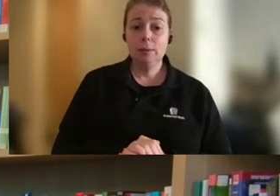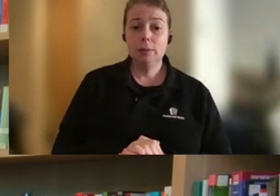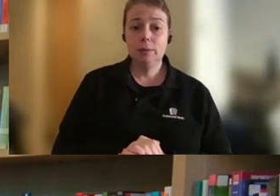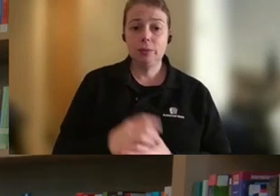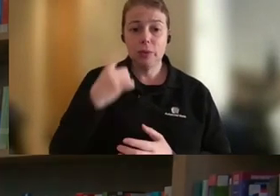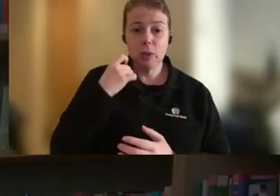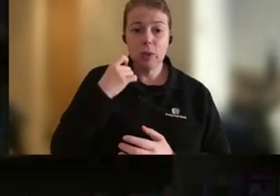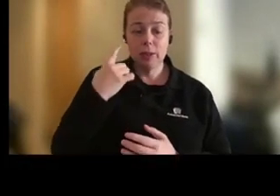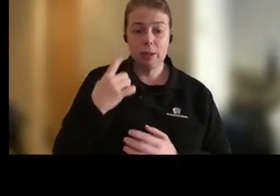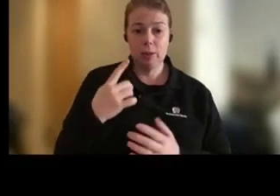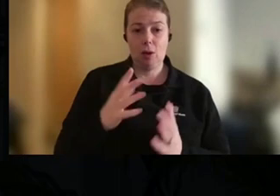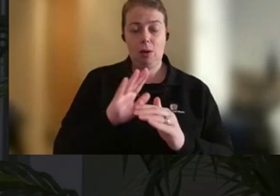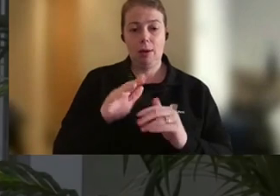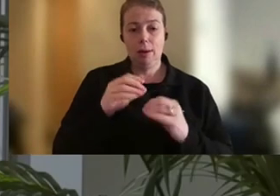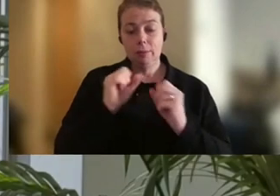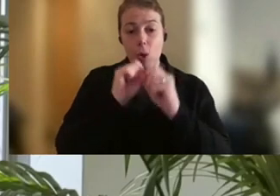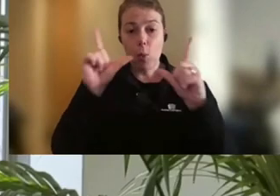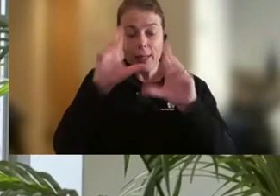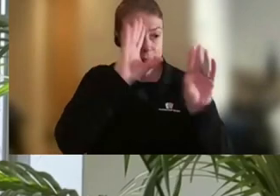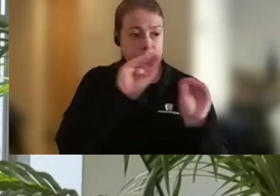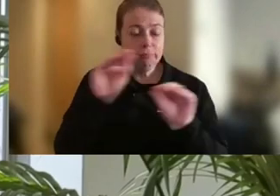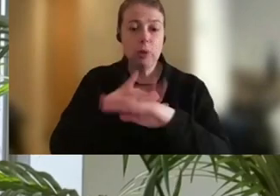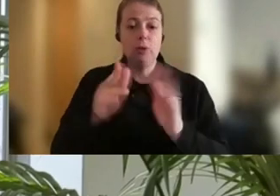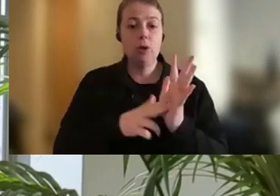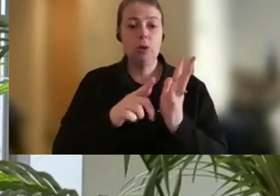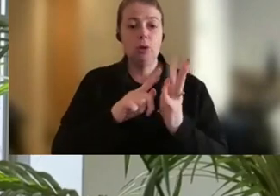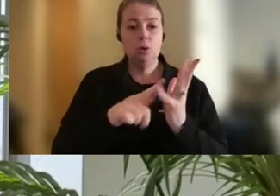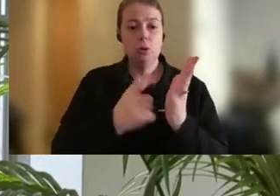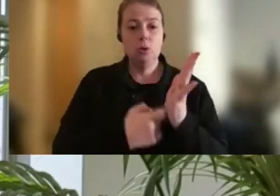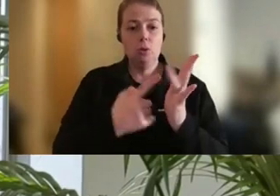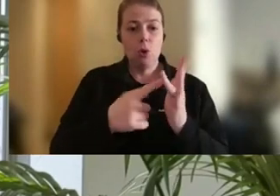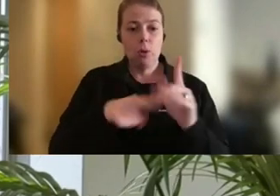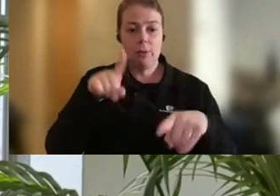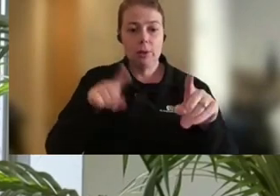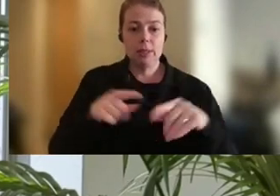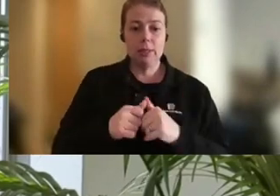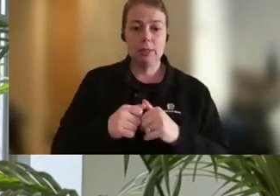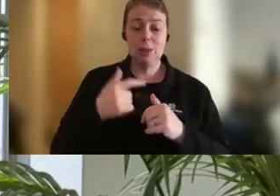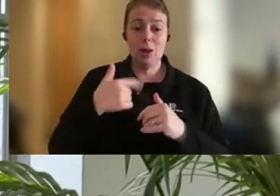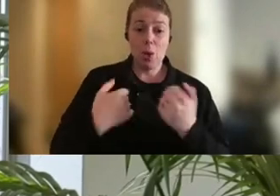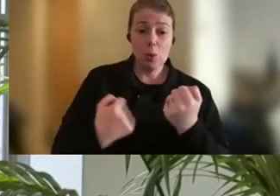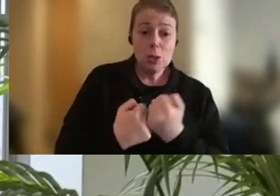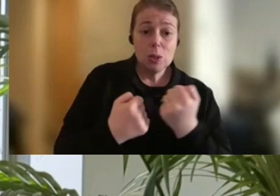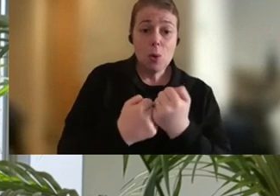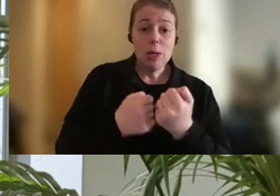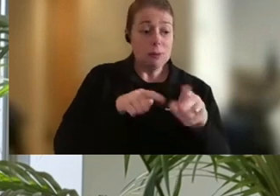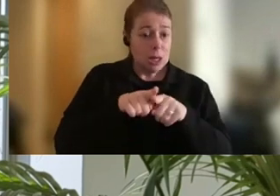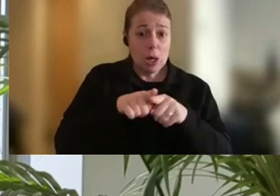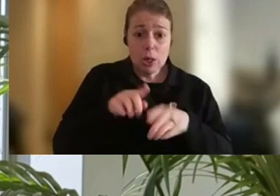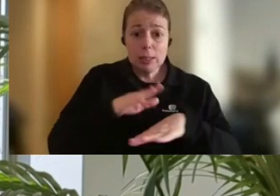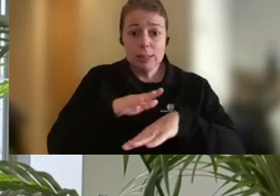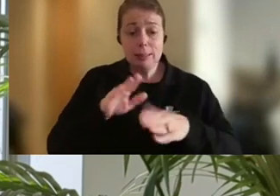inclusion across the APS. So there was so much support because I was at the learning stage. People were there to support me, help me,